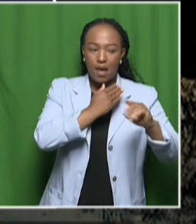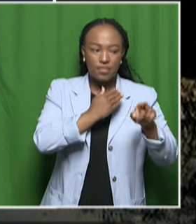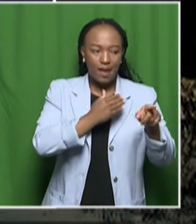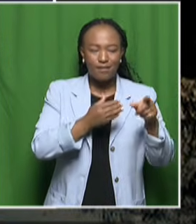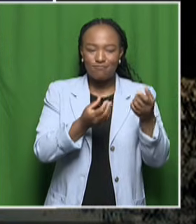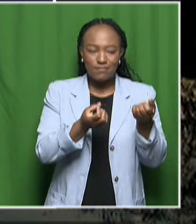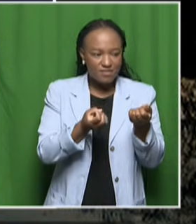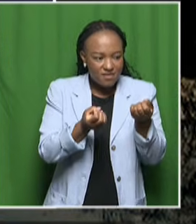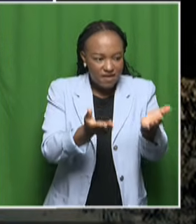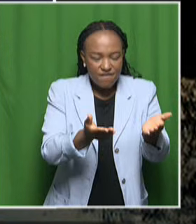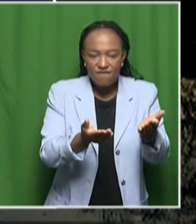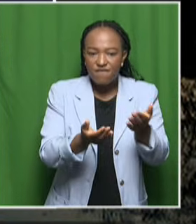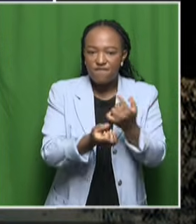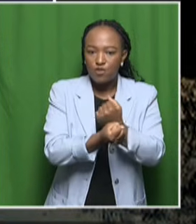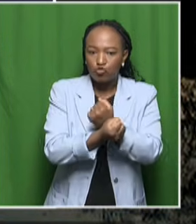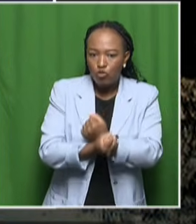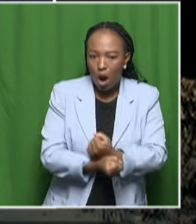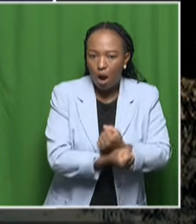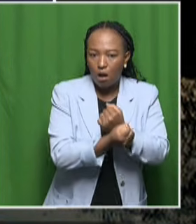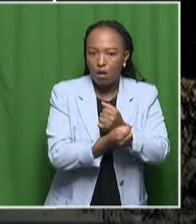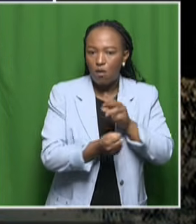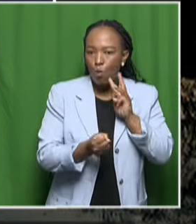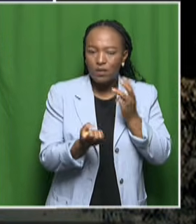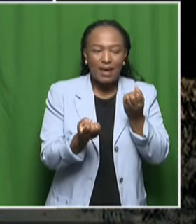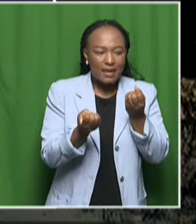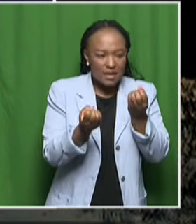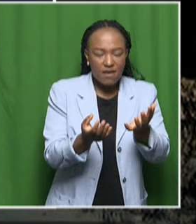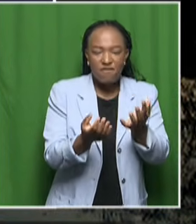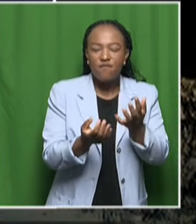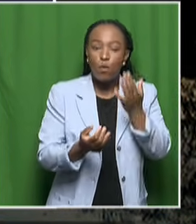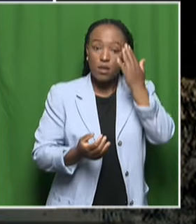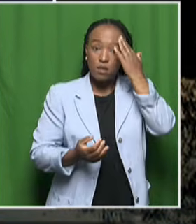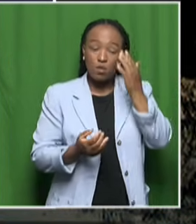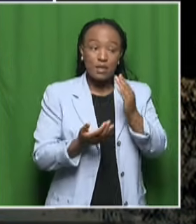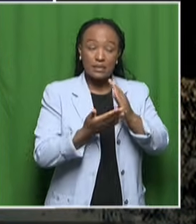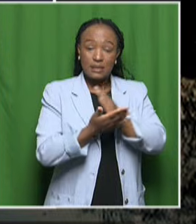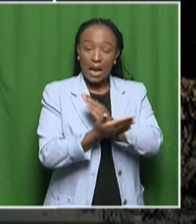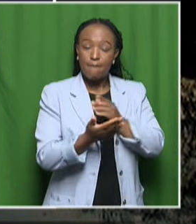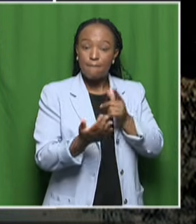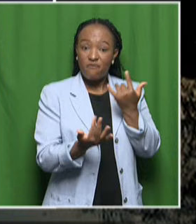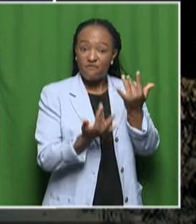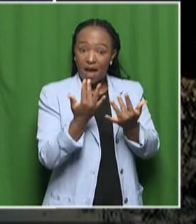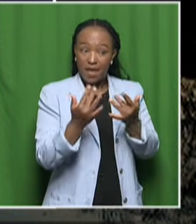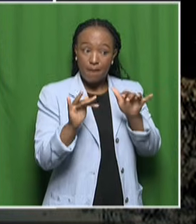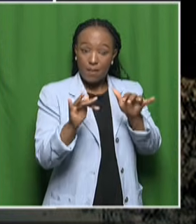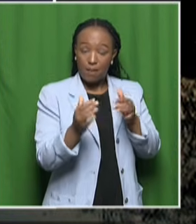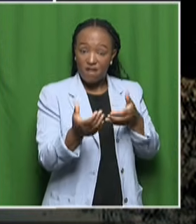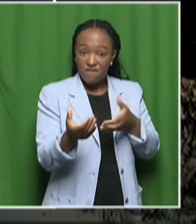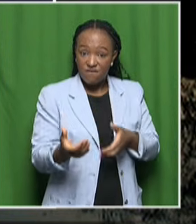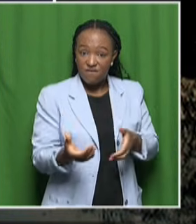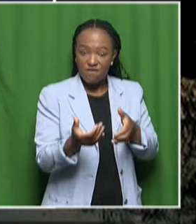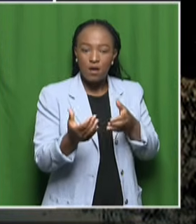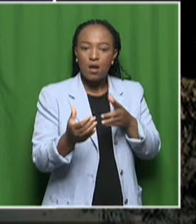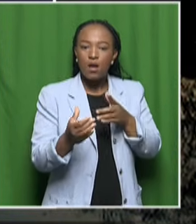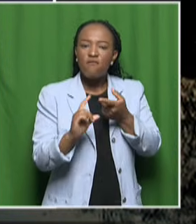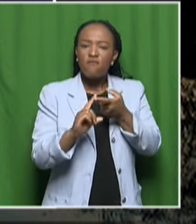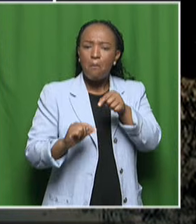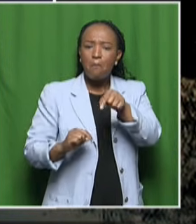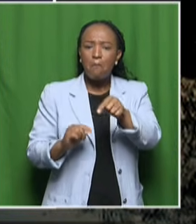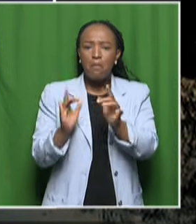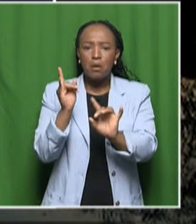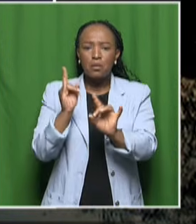trucks, their water, to help the area fight these fires. The mayor, Nelson Mandela Bay, yesterday